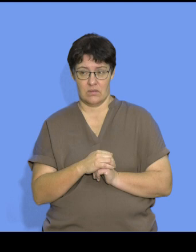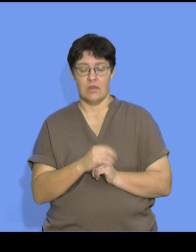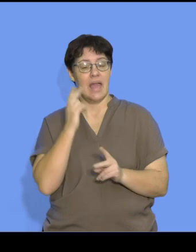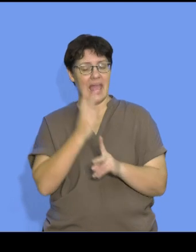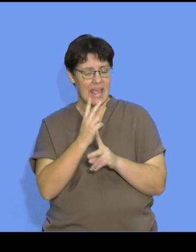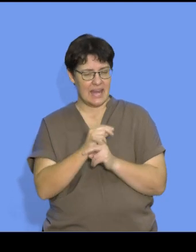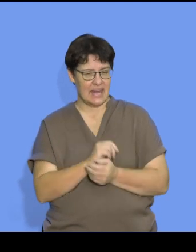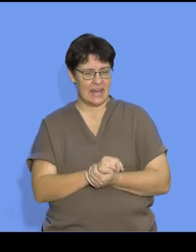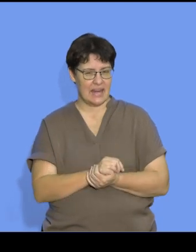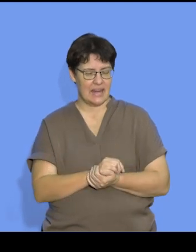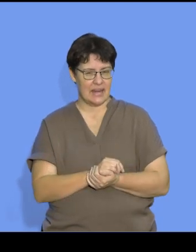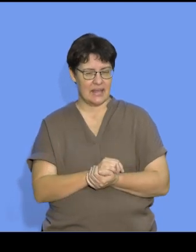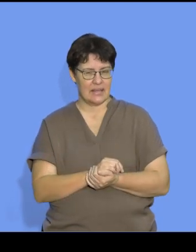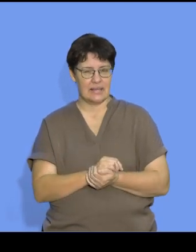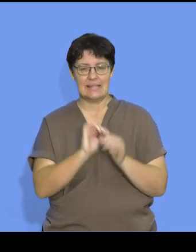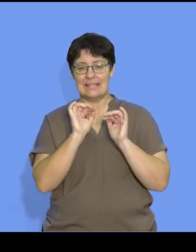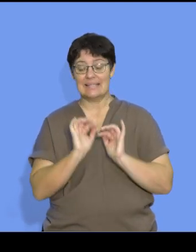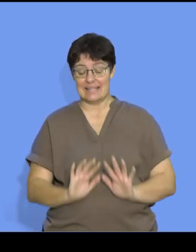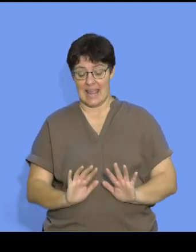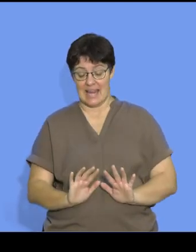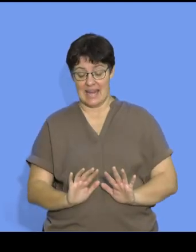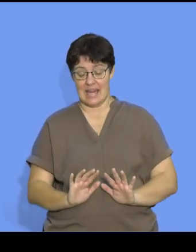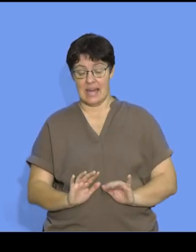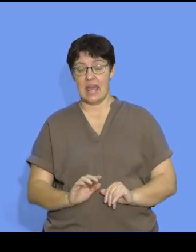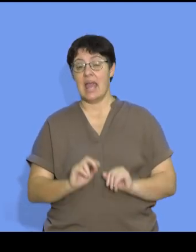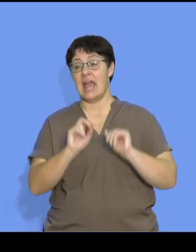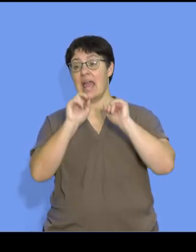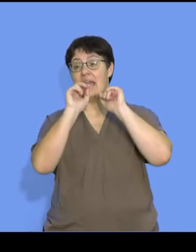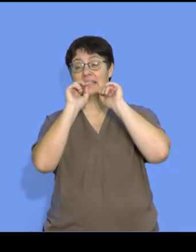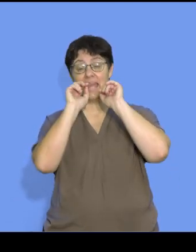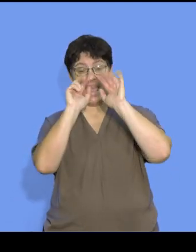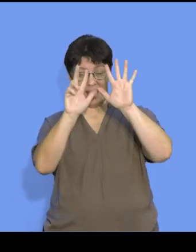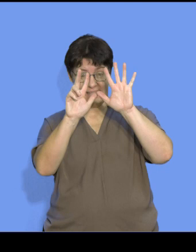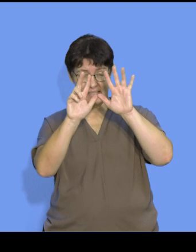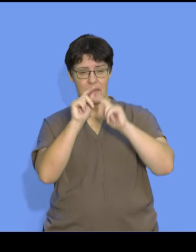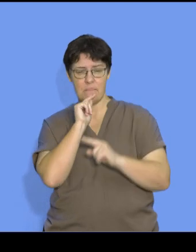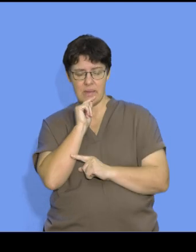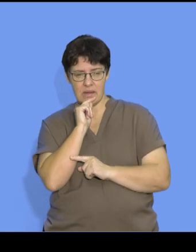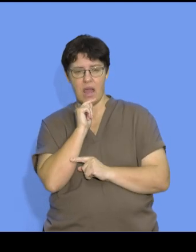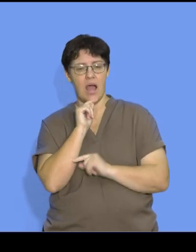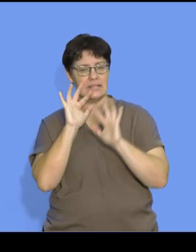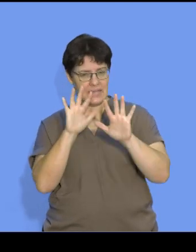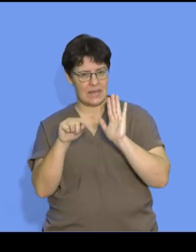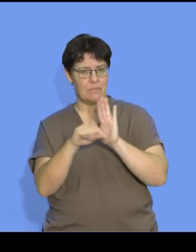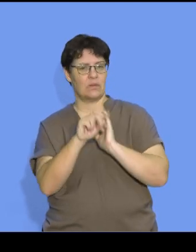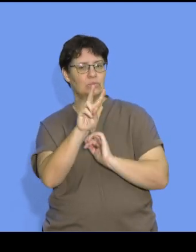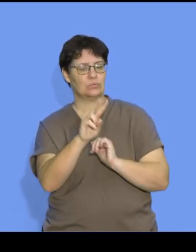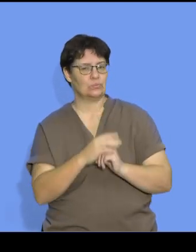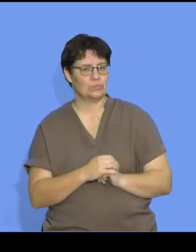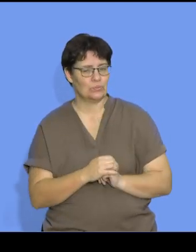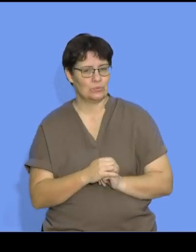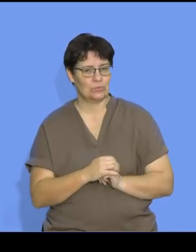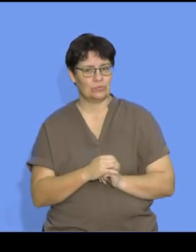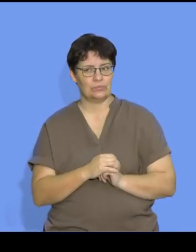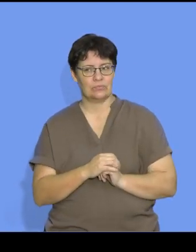Again, if I look at the connection between the second multiple of 5 and term 2, we're going to have a subtraction of